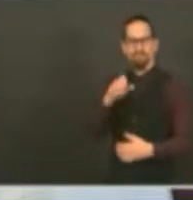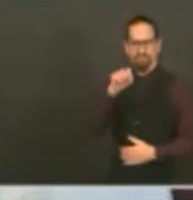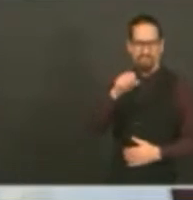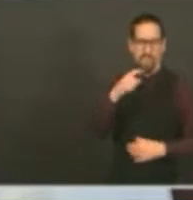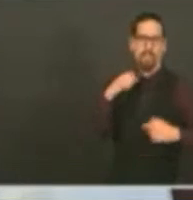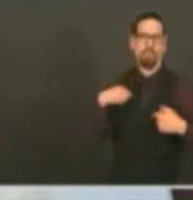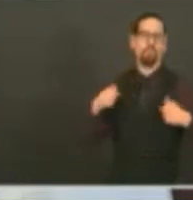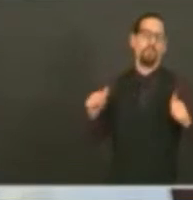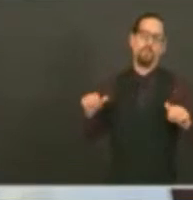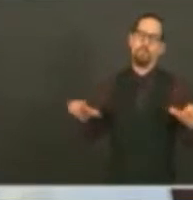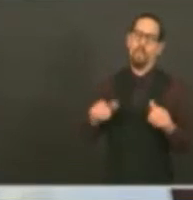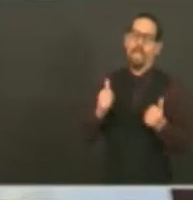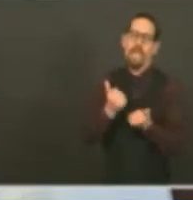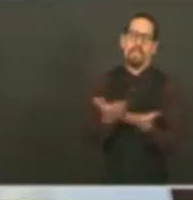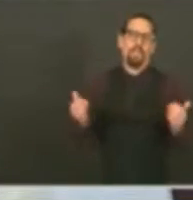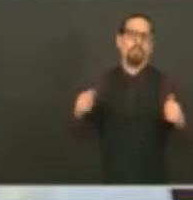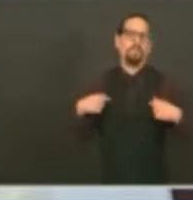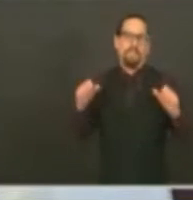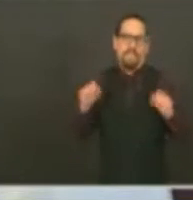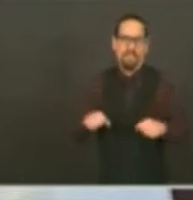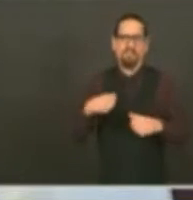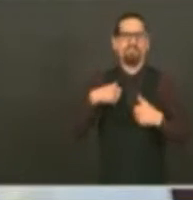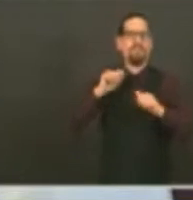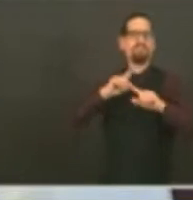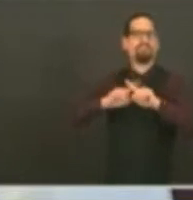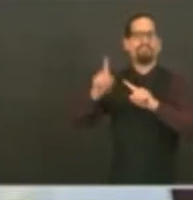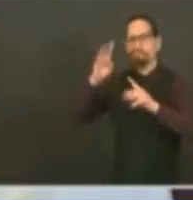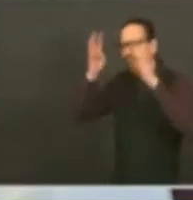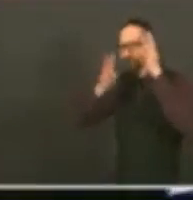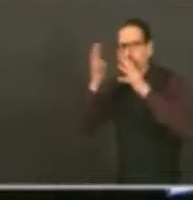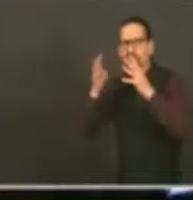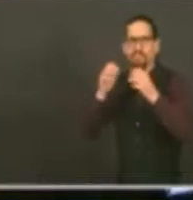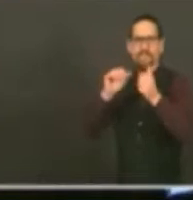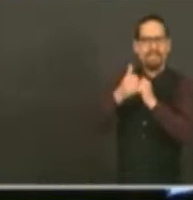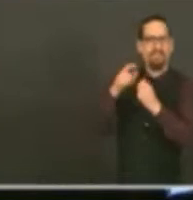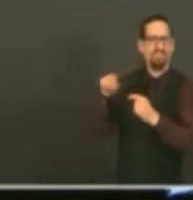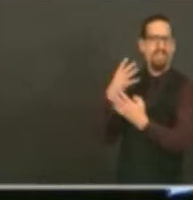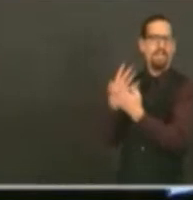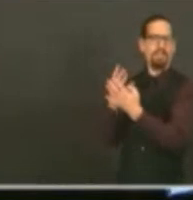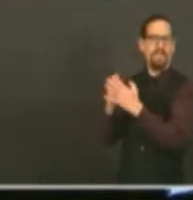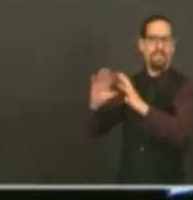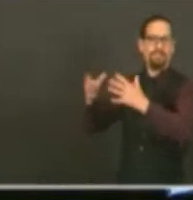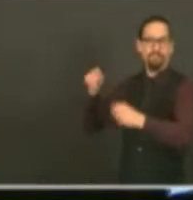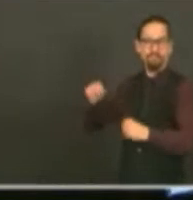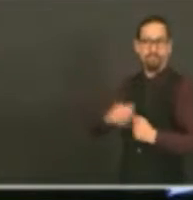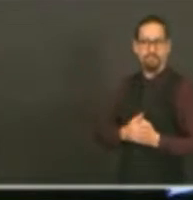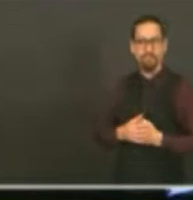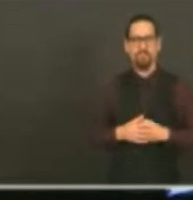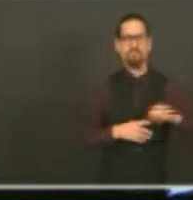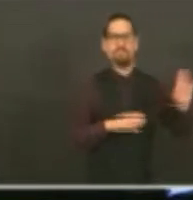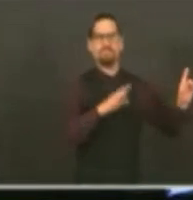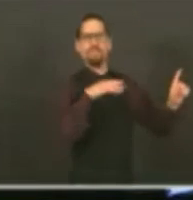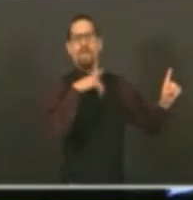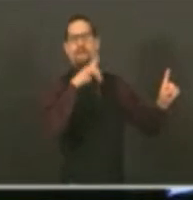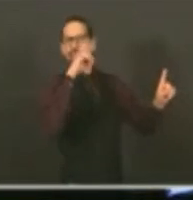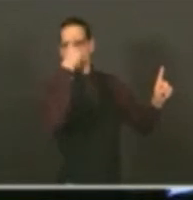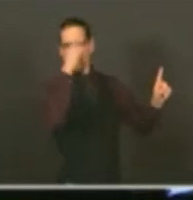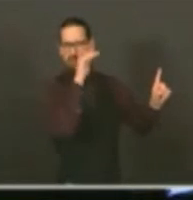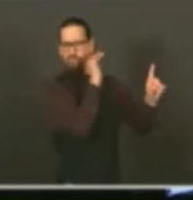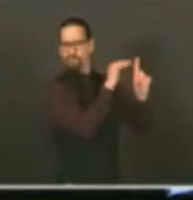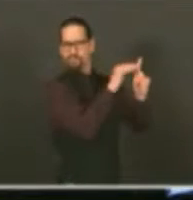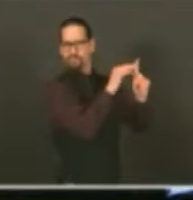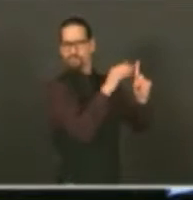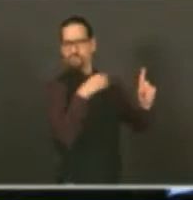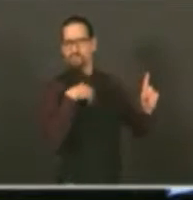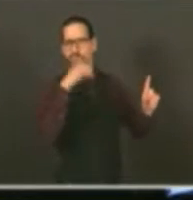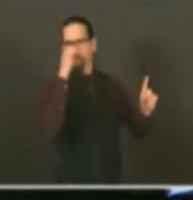be applied within corrections. And lastly, Governor, do you have any opinions on using your